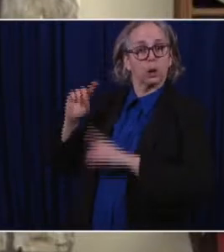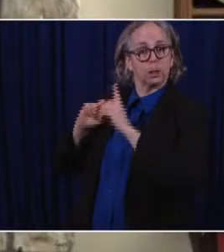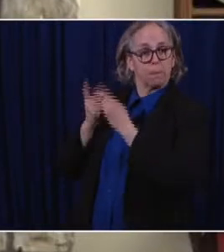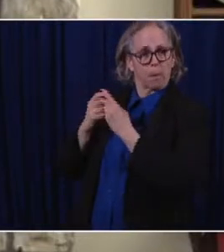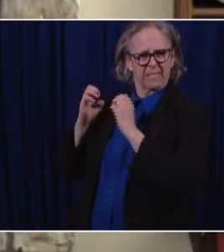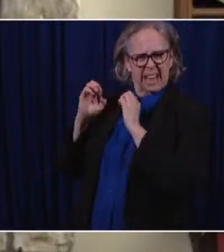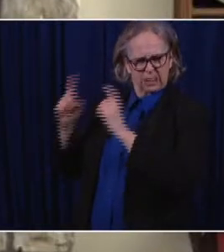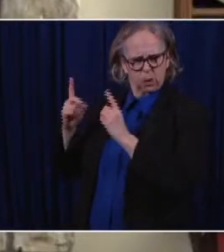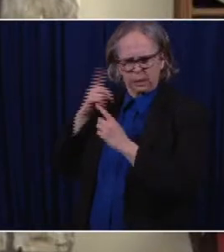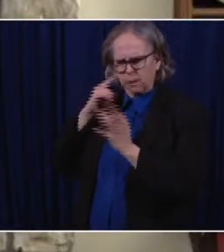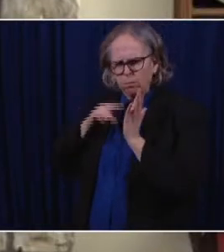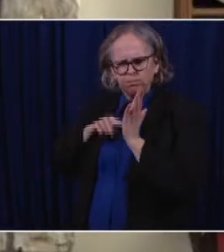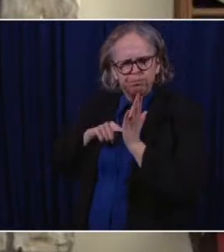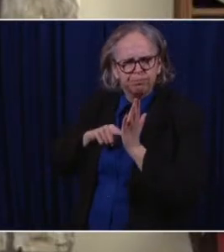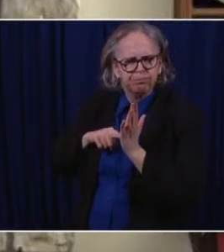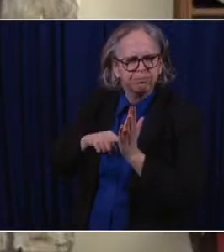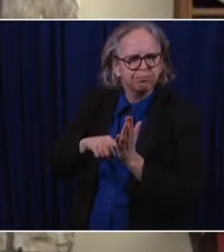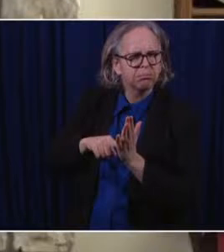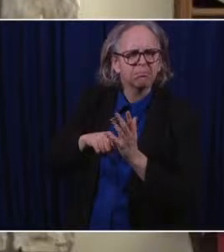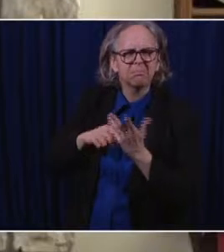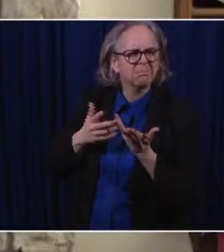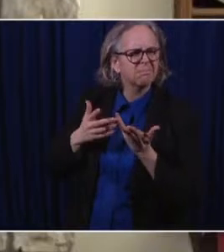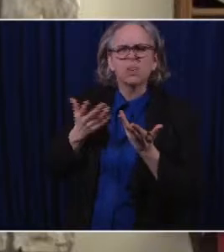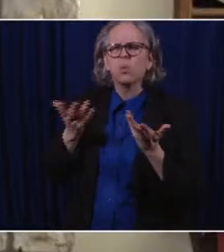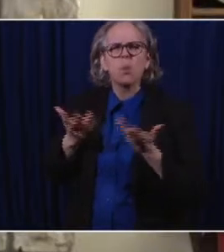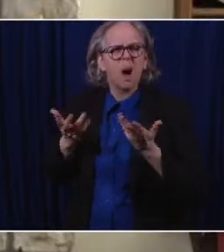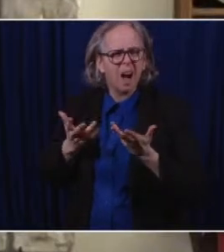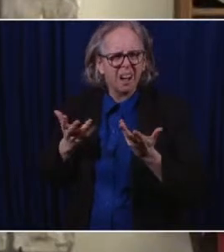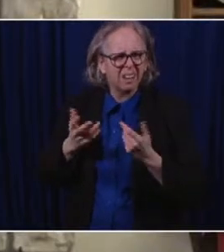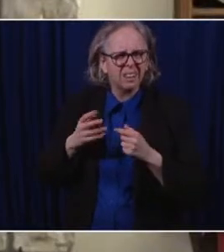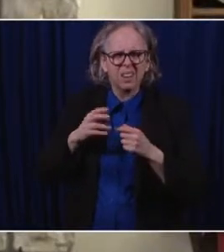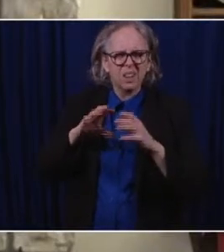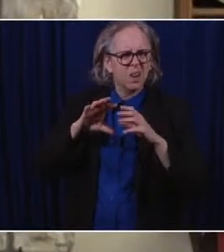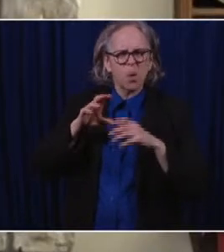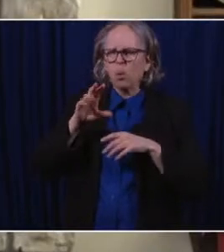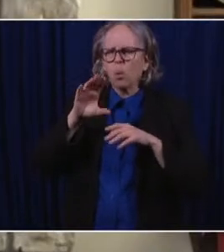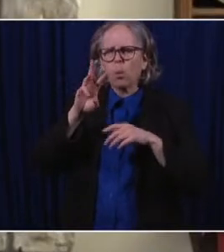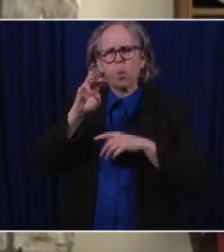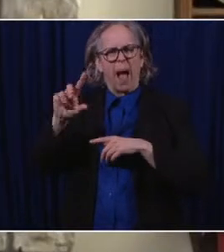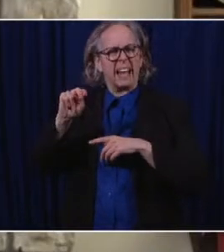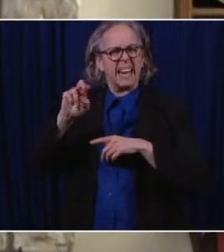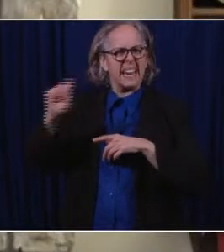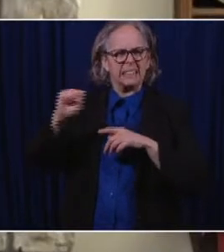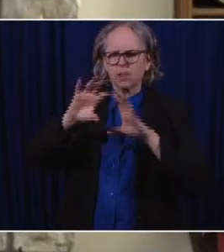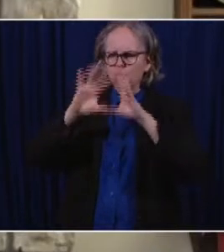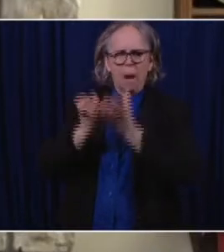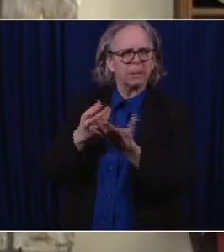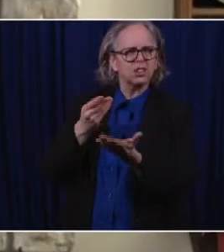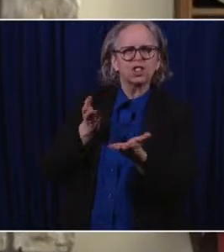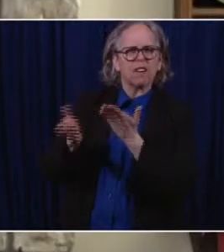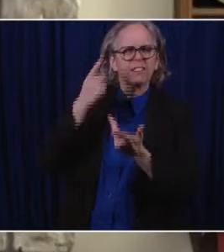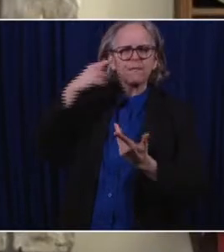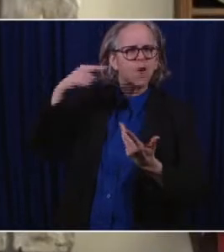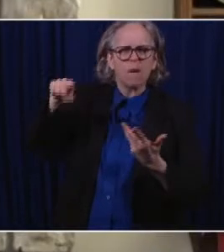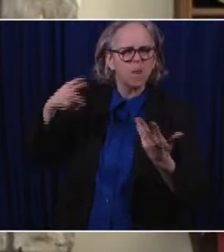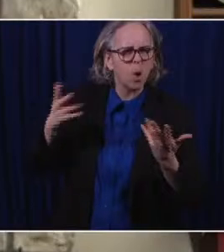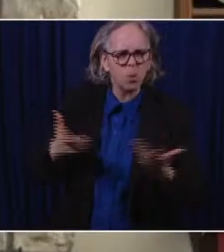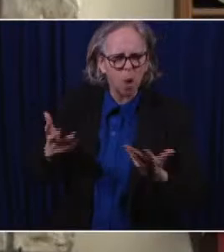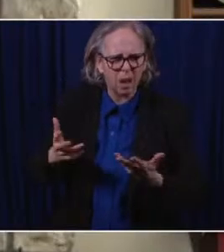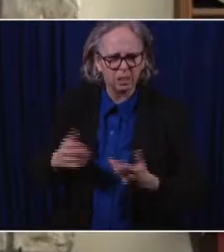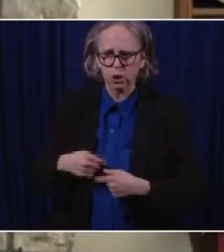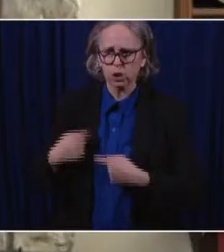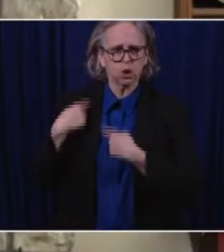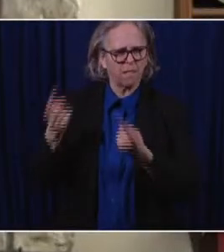wellness and success funds to start more than 3,000 separate initiatives, from